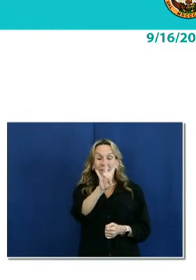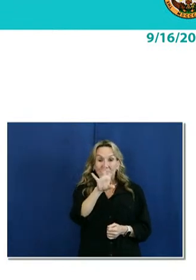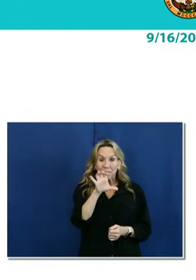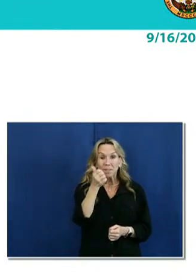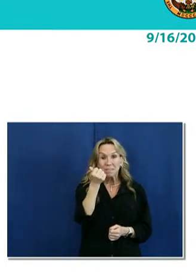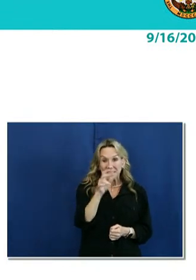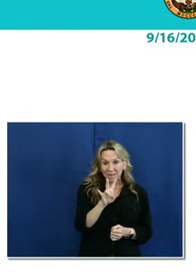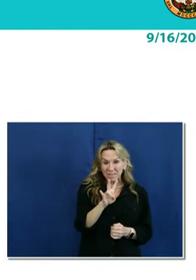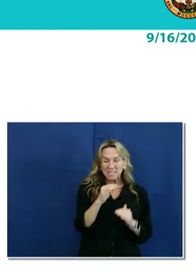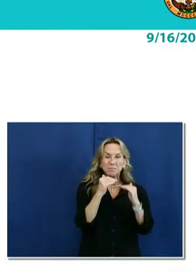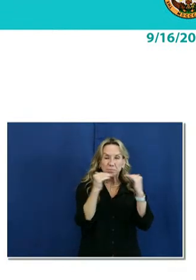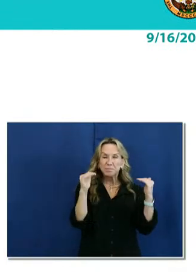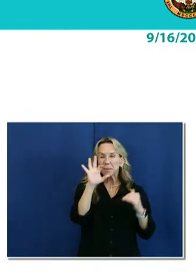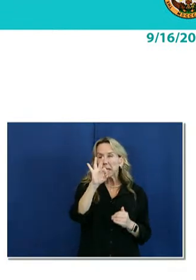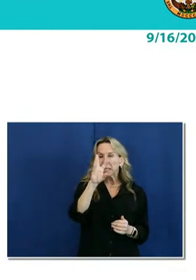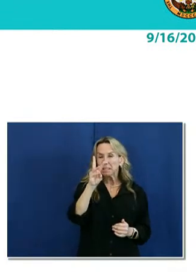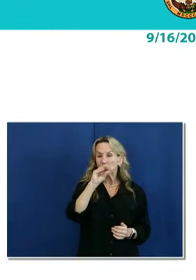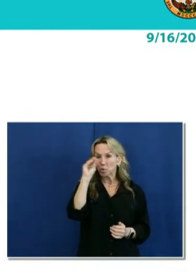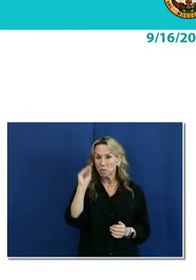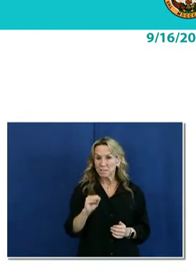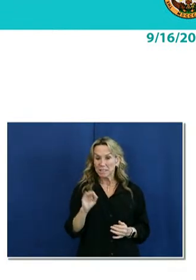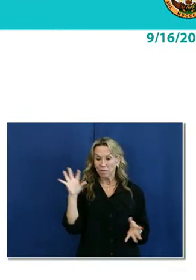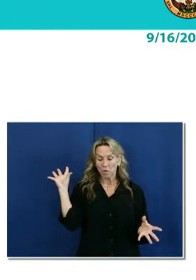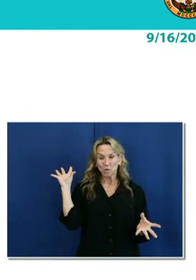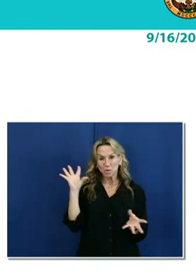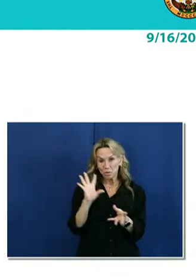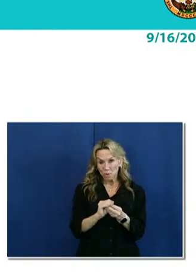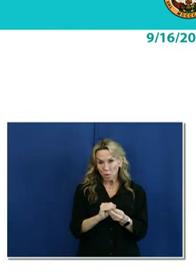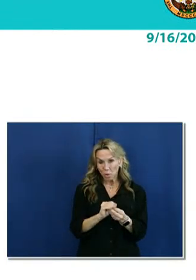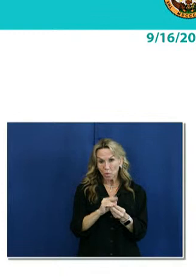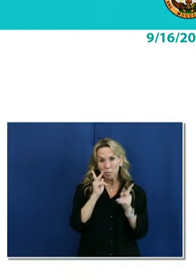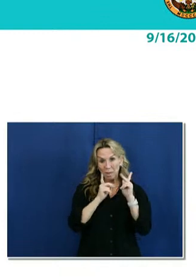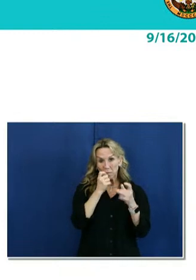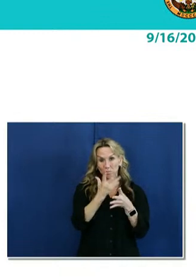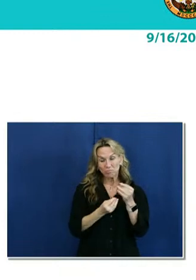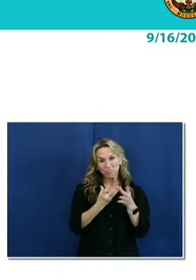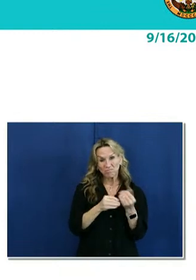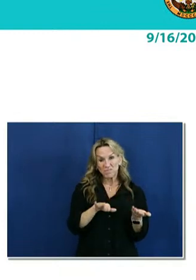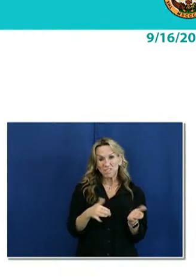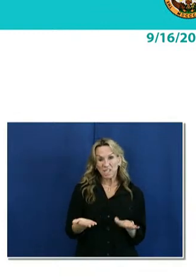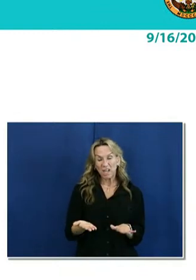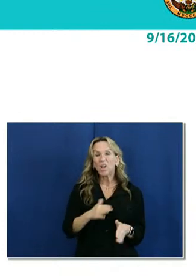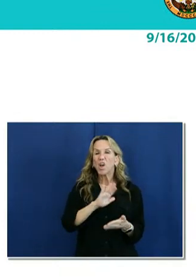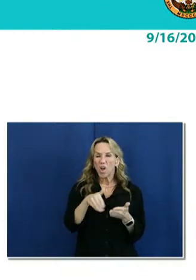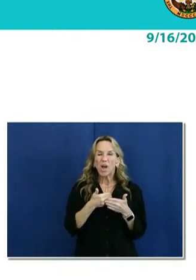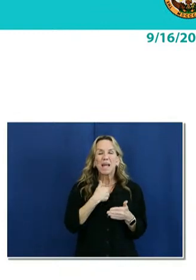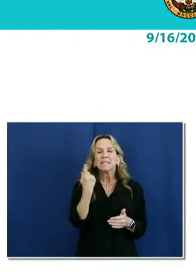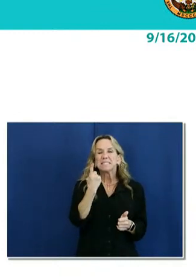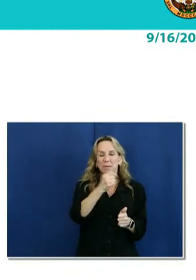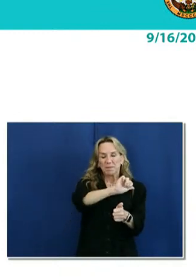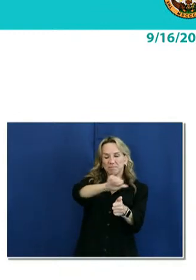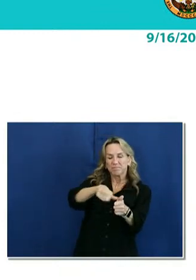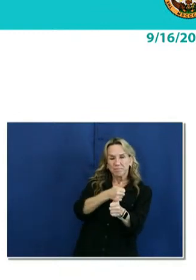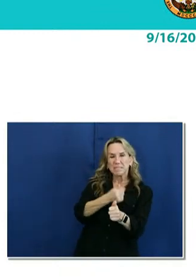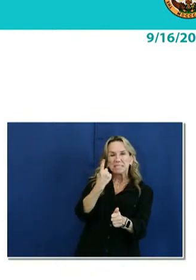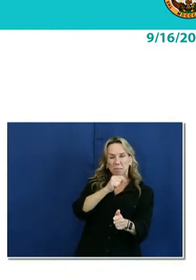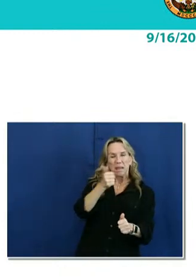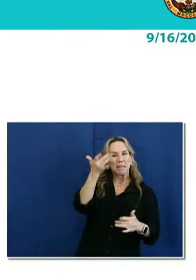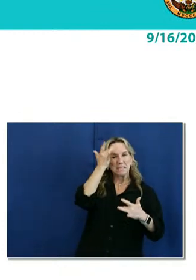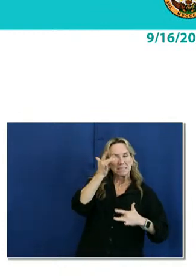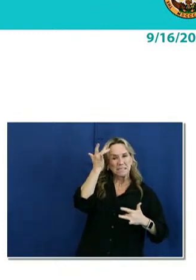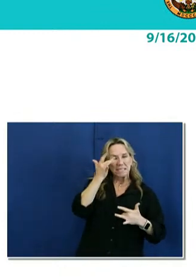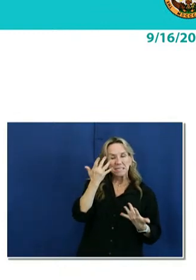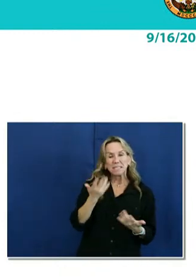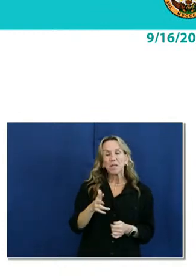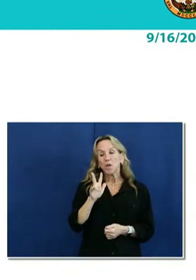717, or 96% of the total number of deaths all had underlying medical conditions, leaving